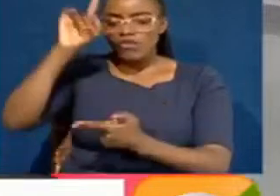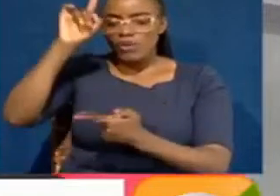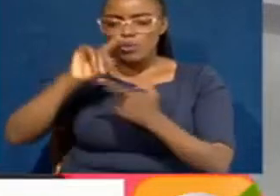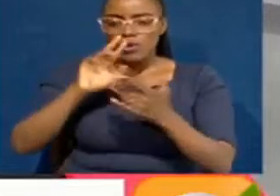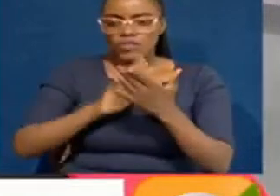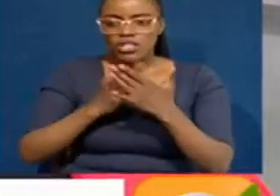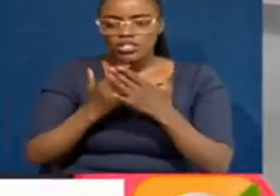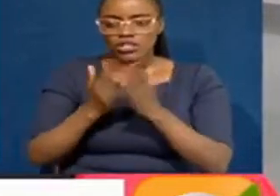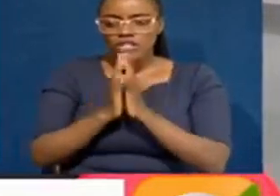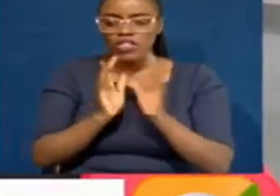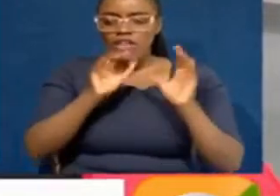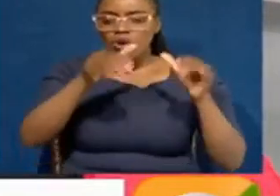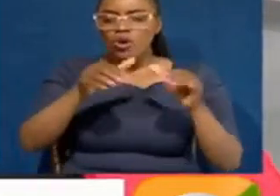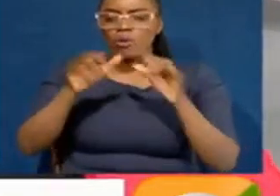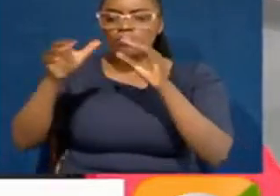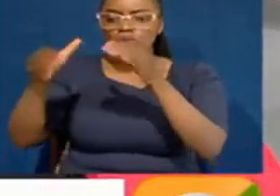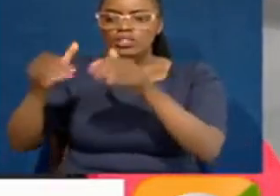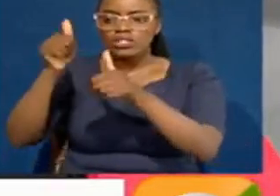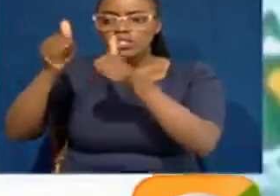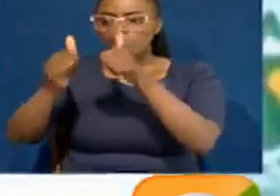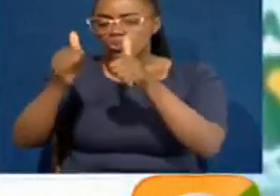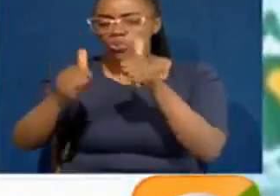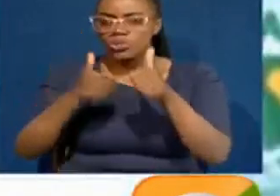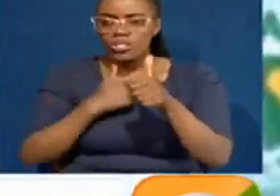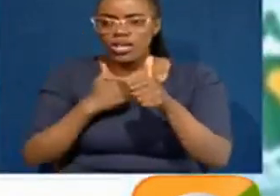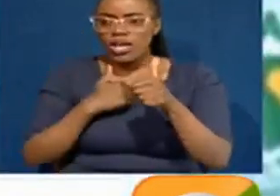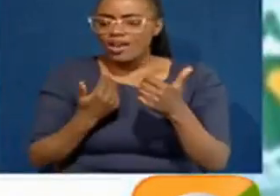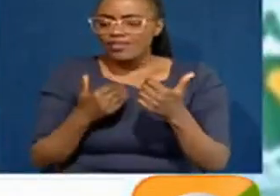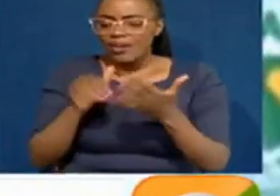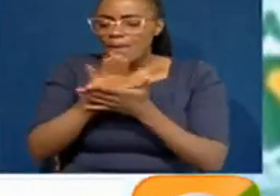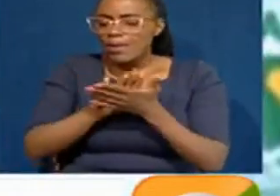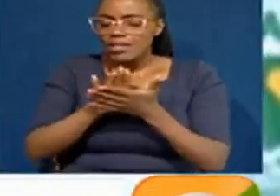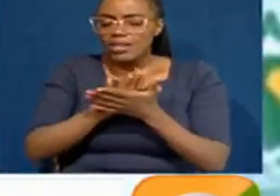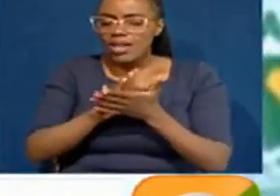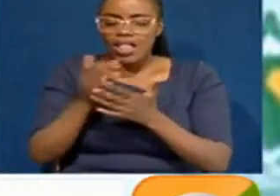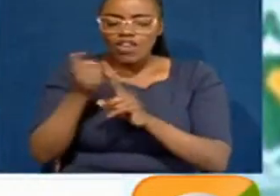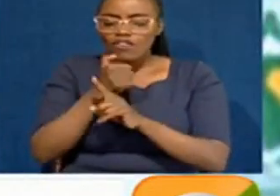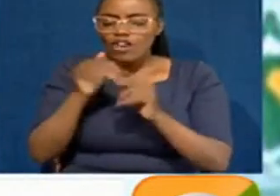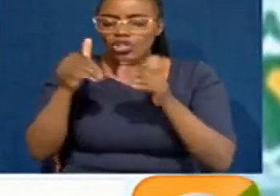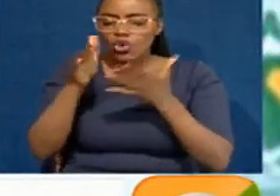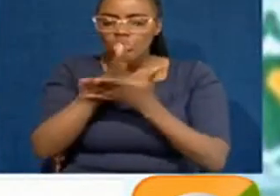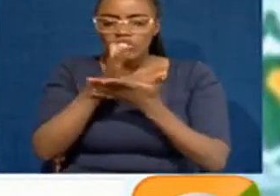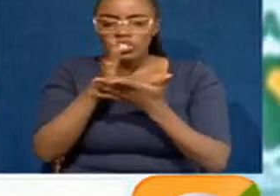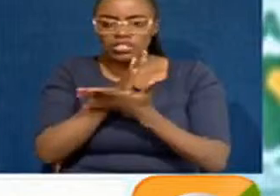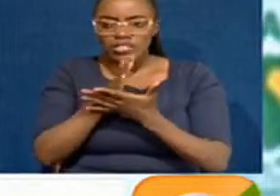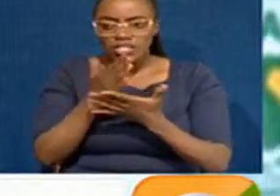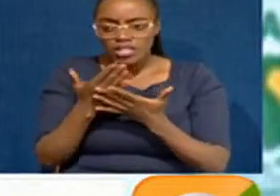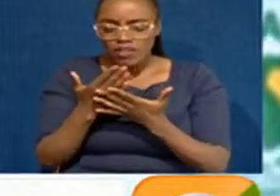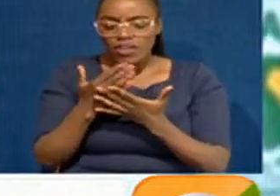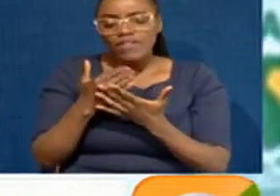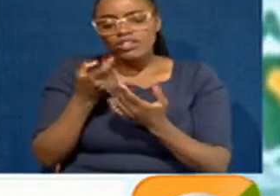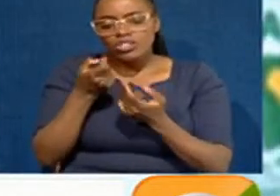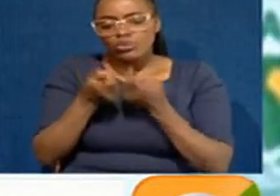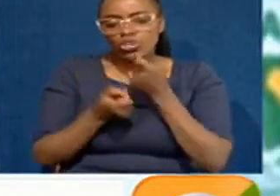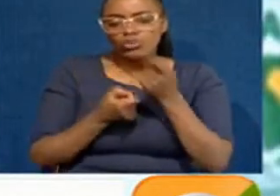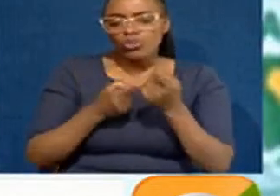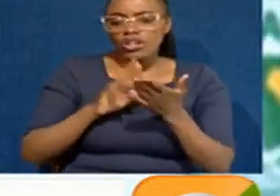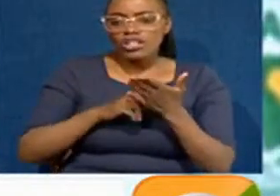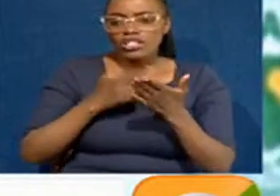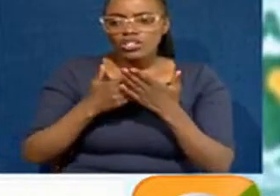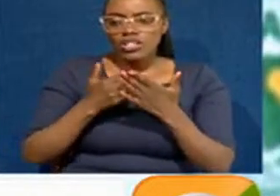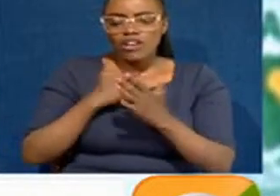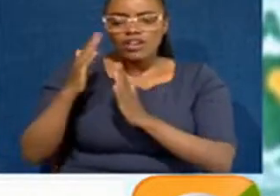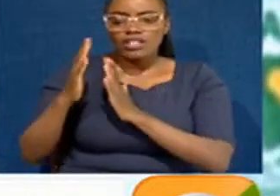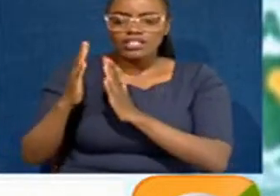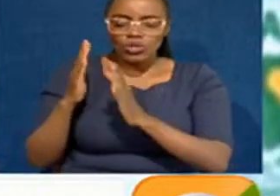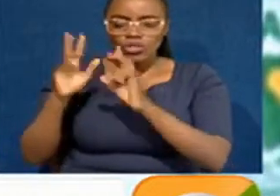resources and communities that have to essentially fight or share scarce resources, then this also has a